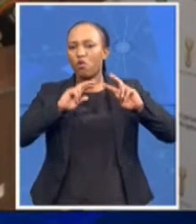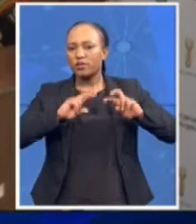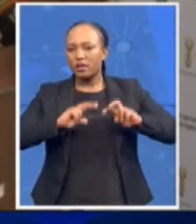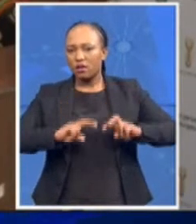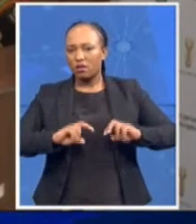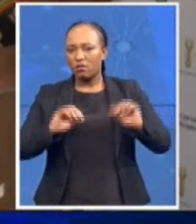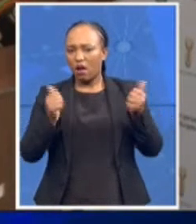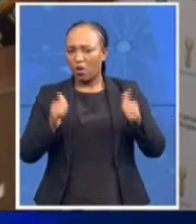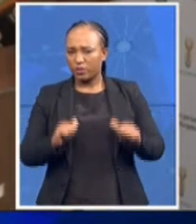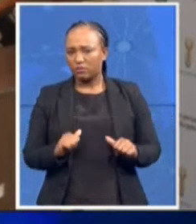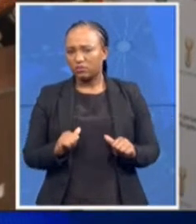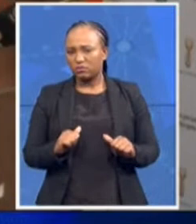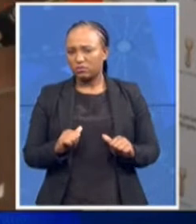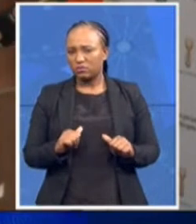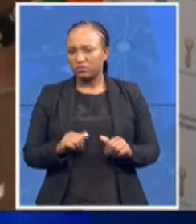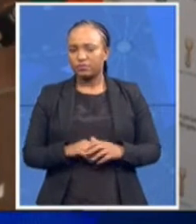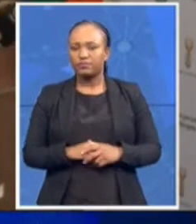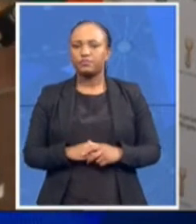much.